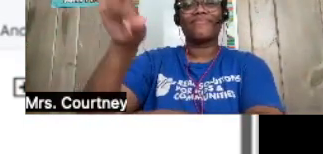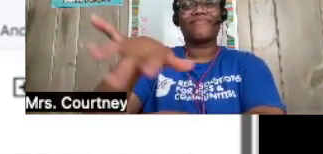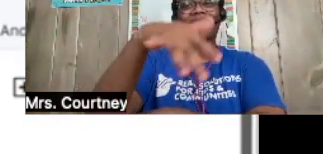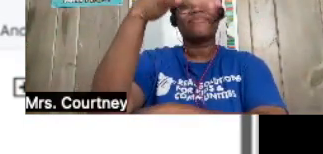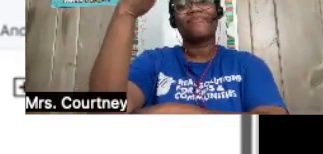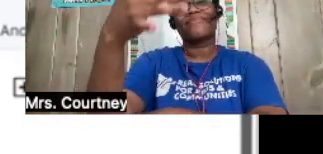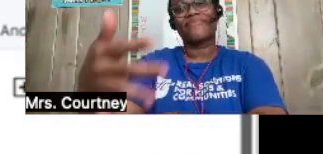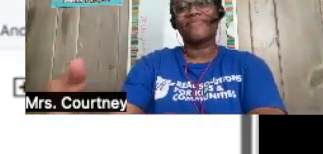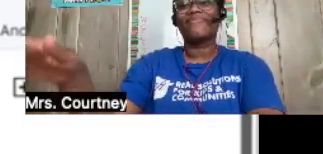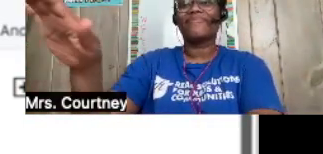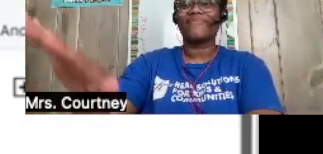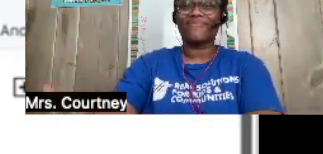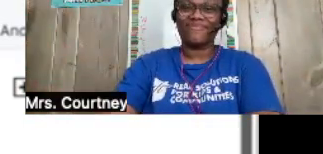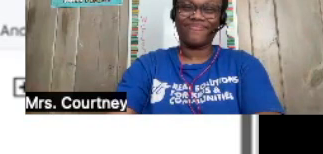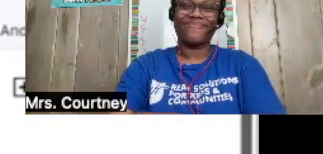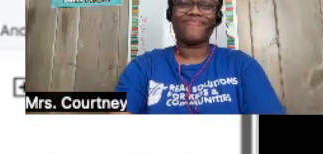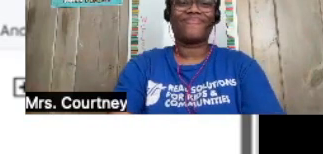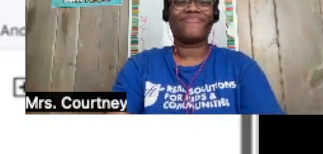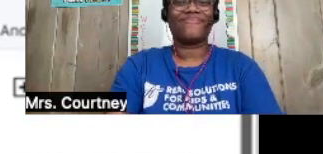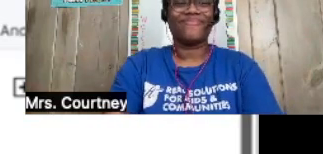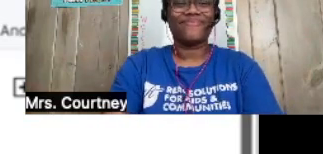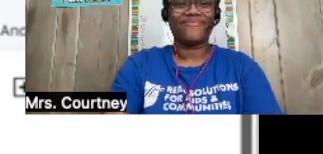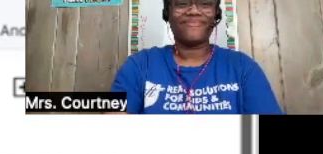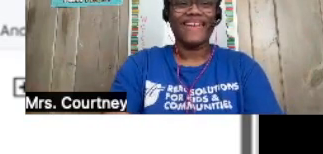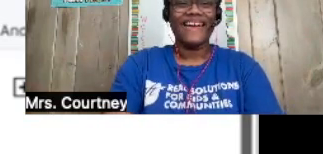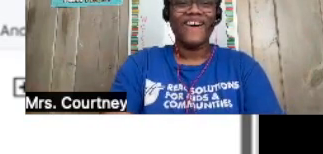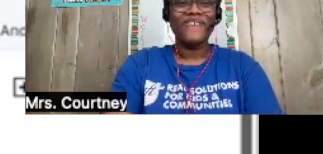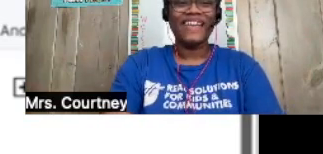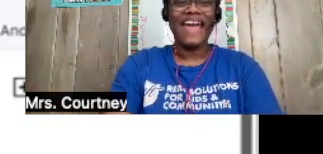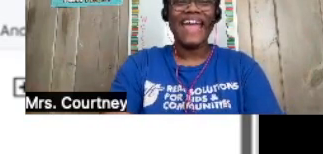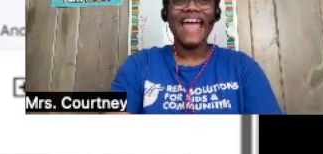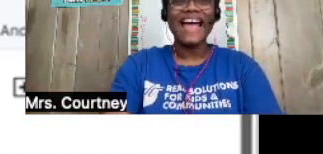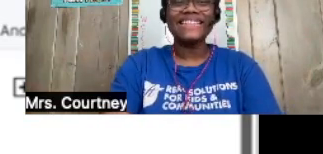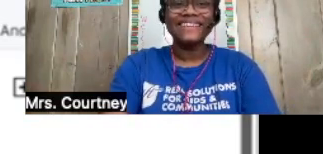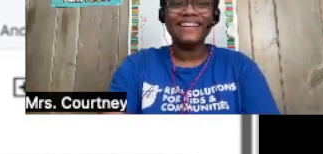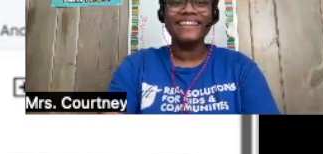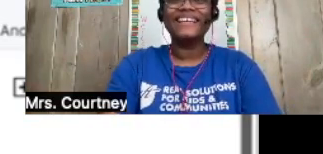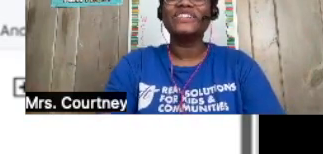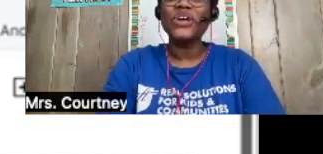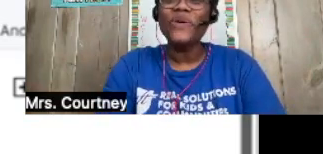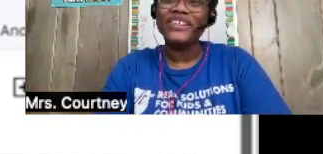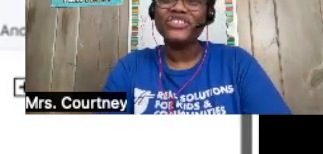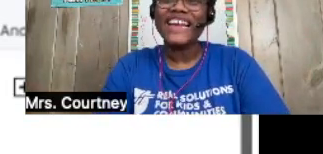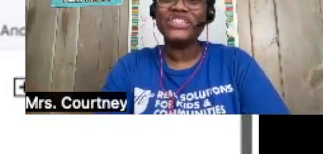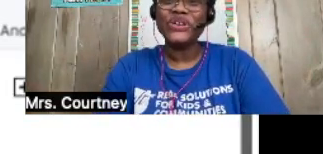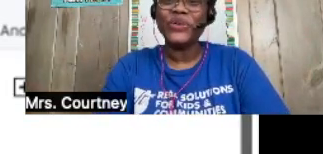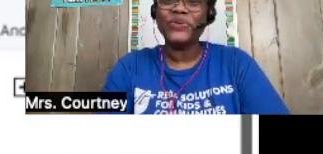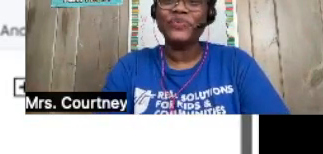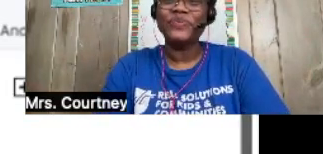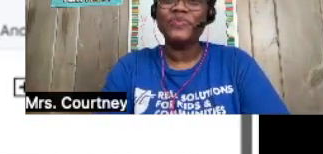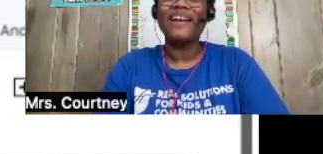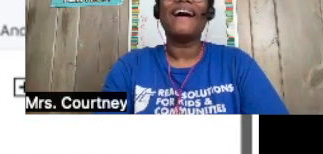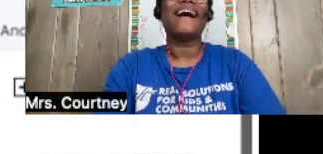are falling down. Okay, excellent. So, how did you guys